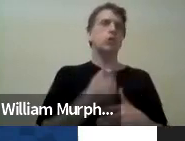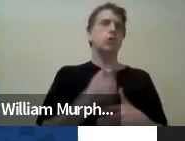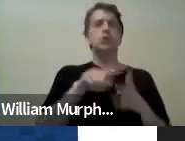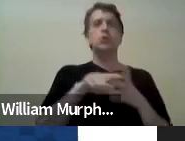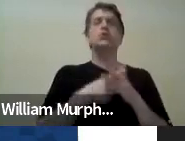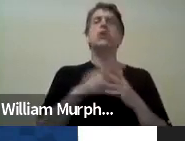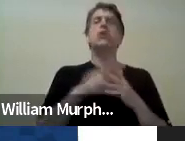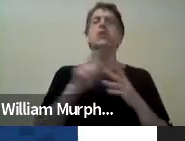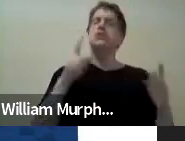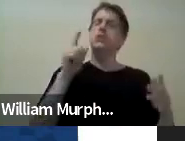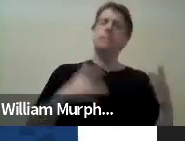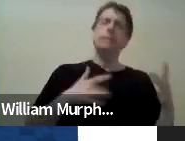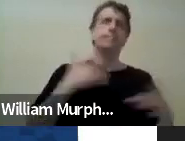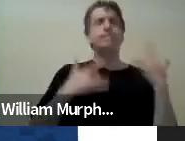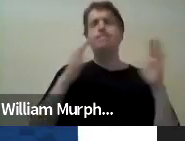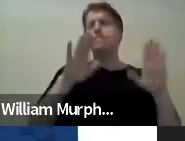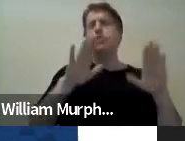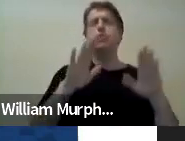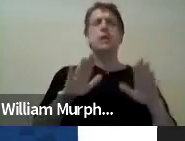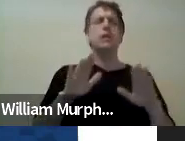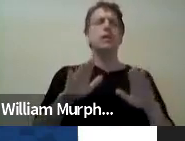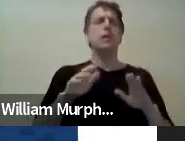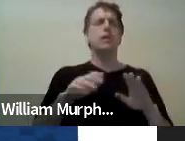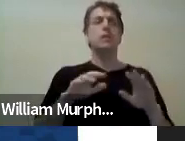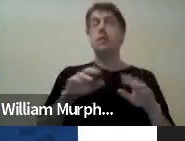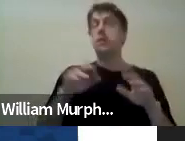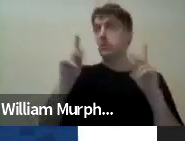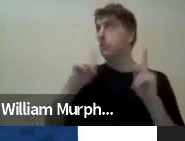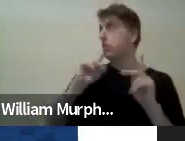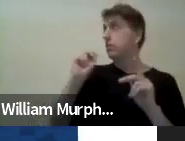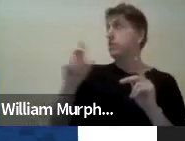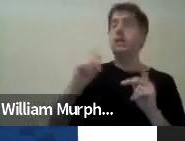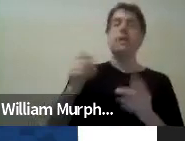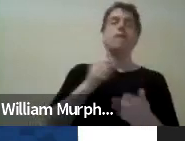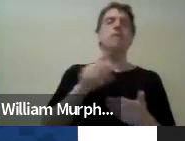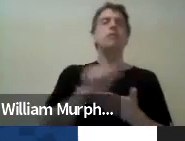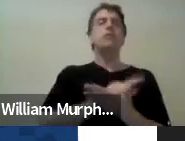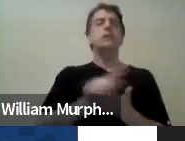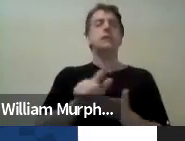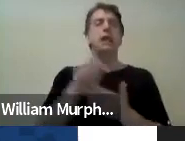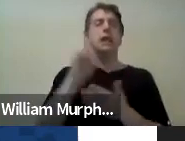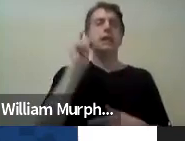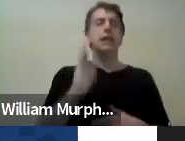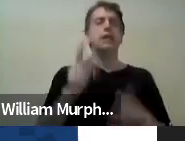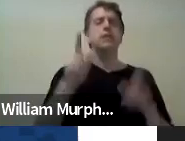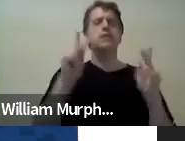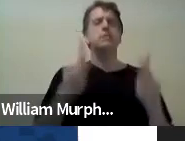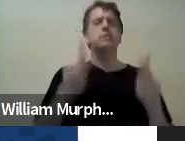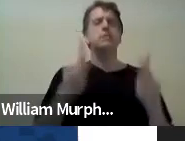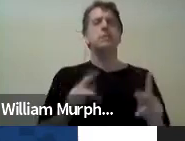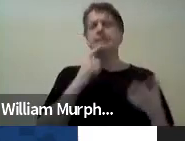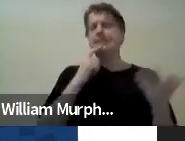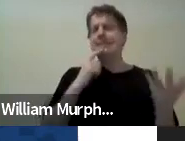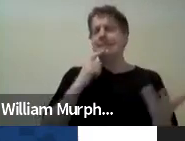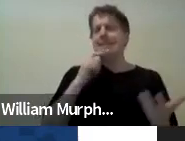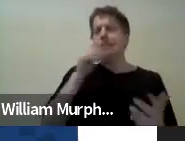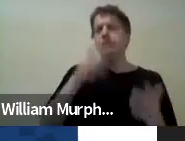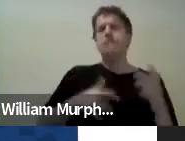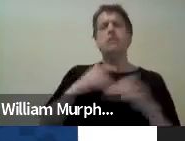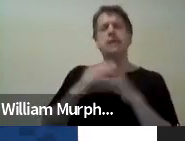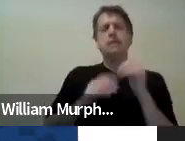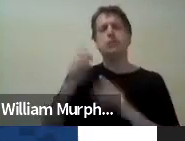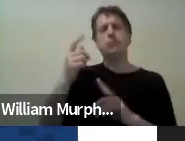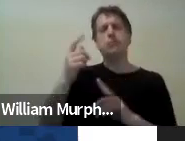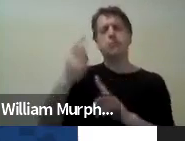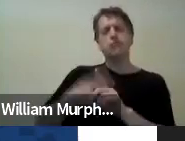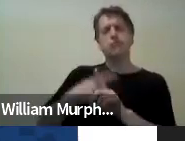The person says, okay. But weeks later, they then say, you know, I'm not comfortable renting to you because I feel like your partner poses a